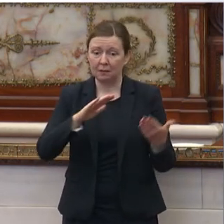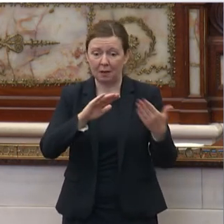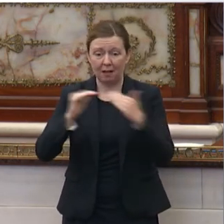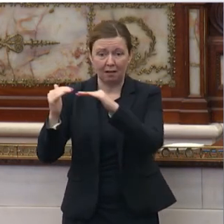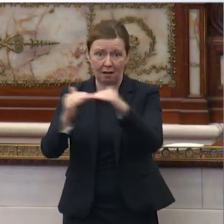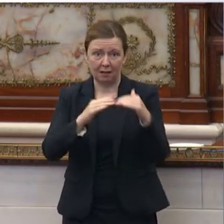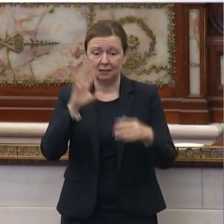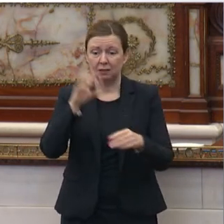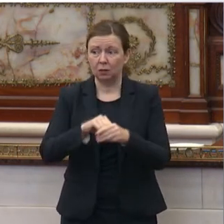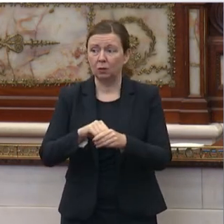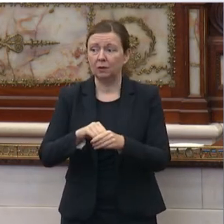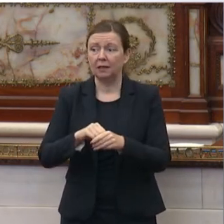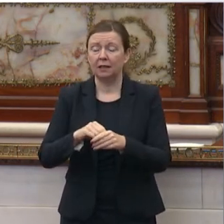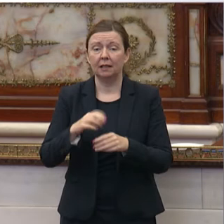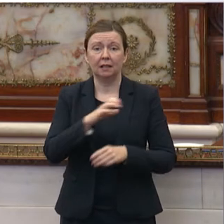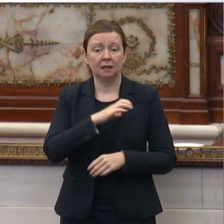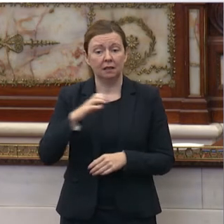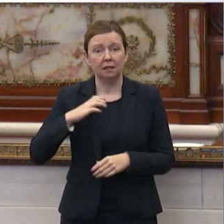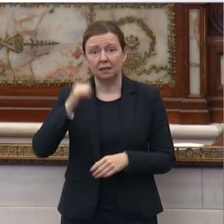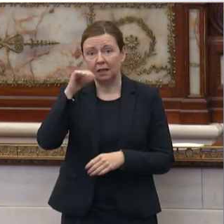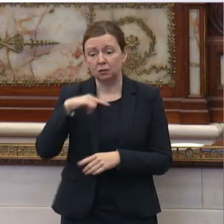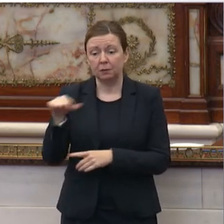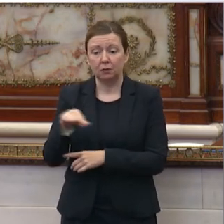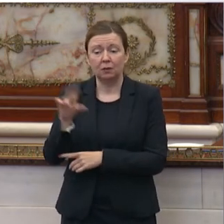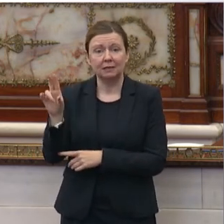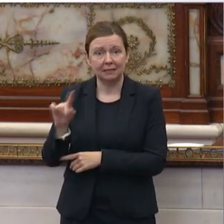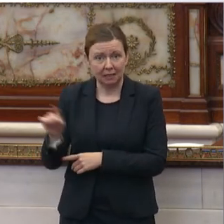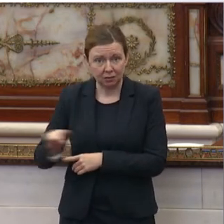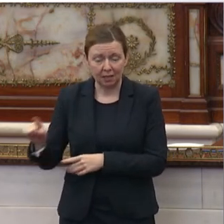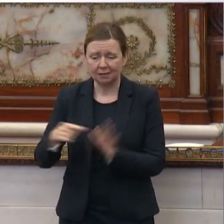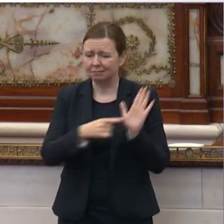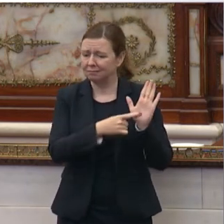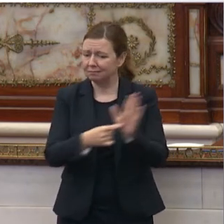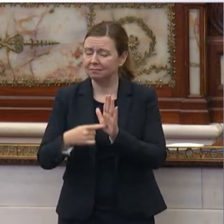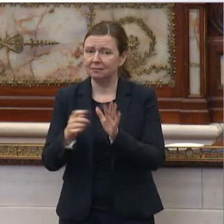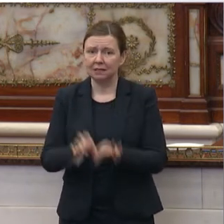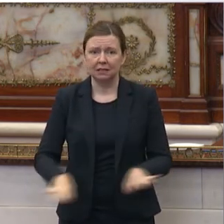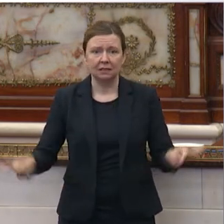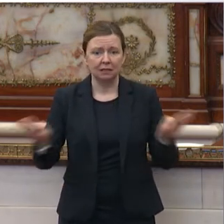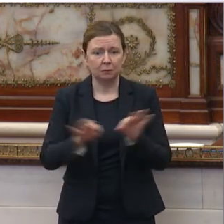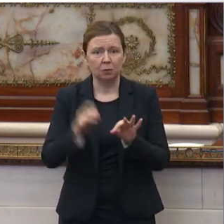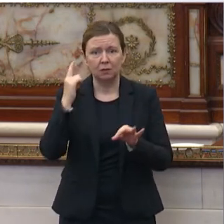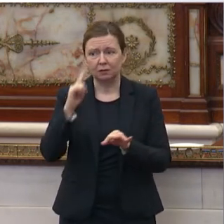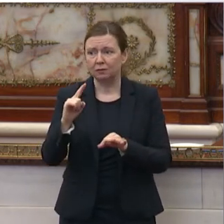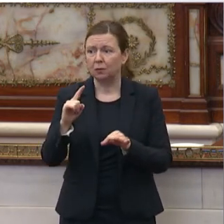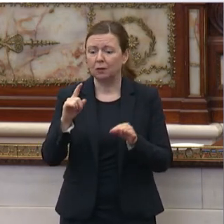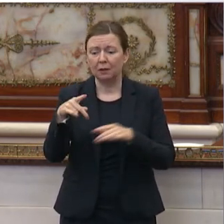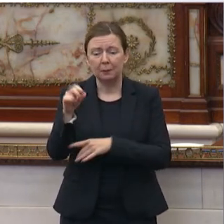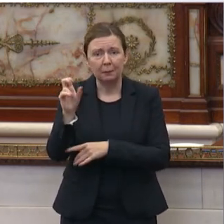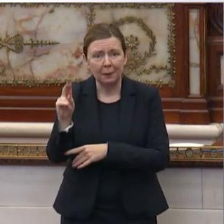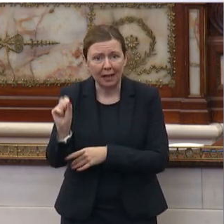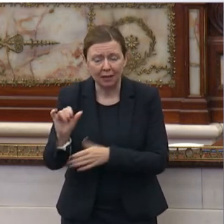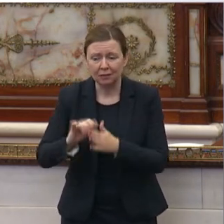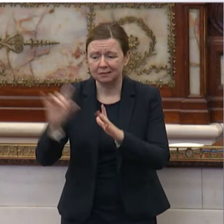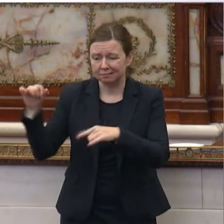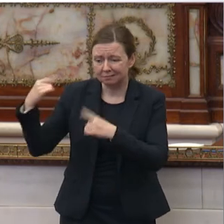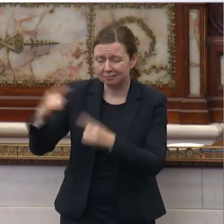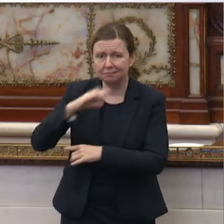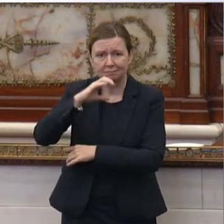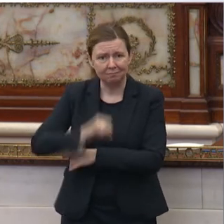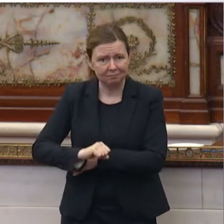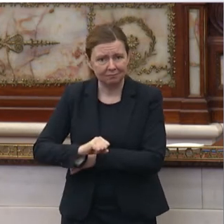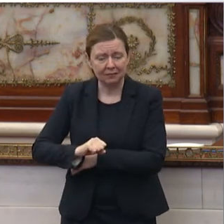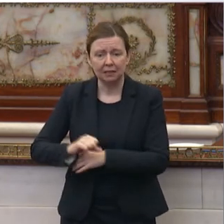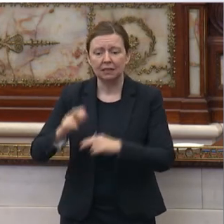including Councilmember Quiñones Sanchez, has highlighted the important issue of school feeder patterns that have long been antiquated and are